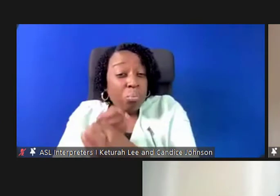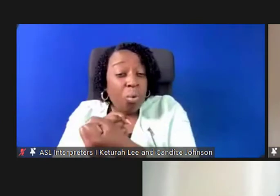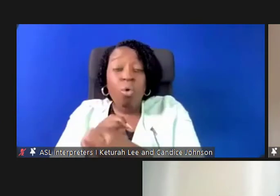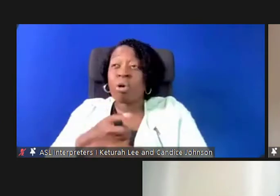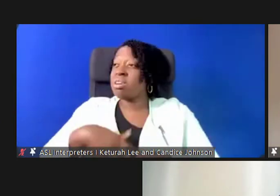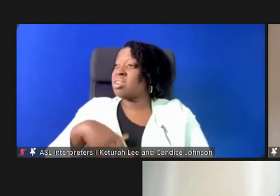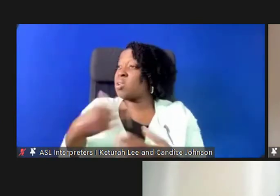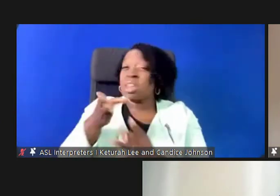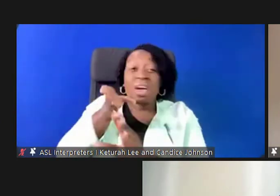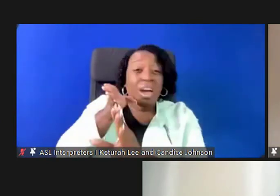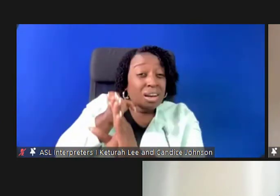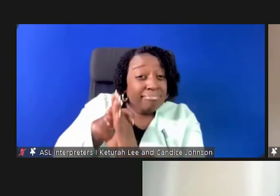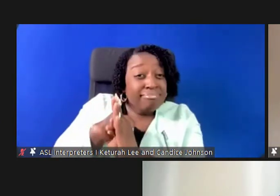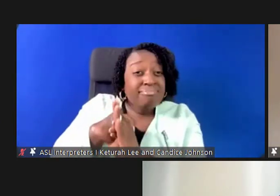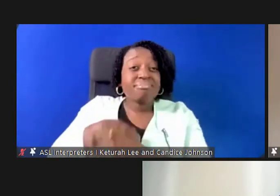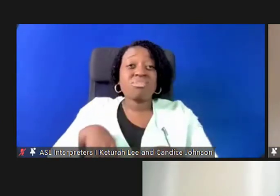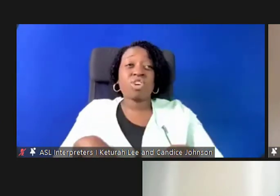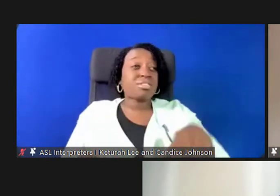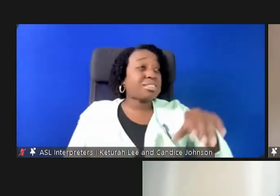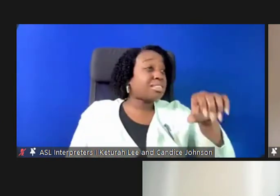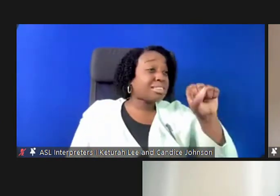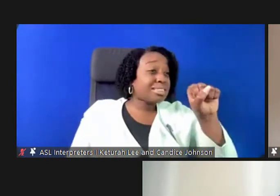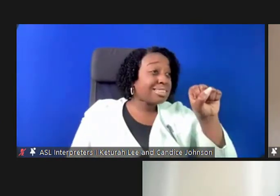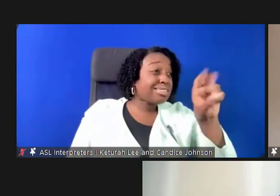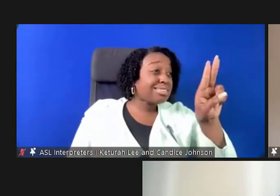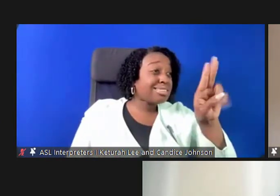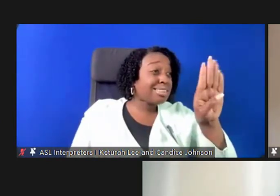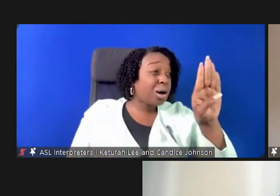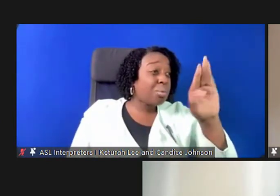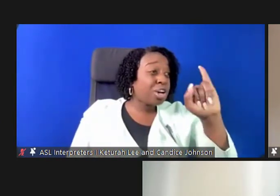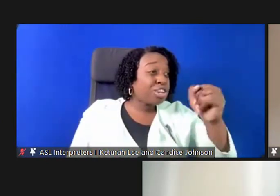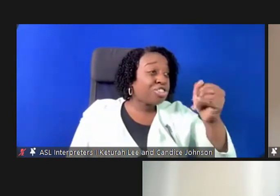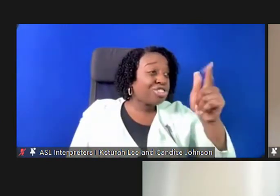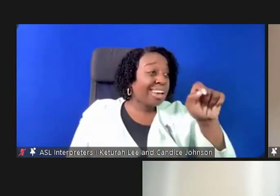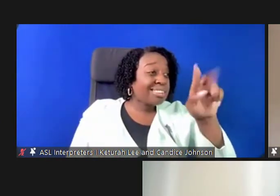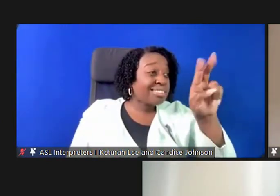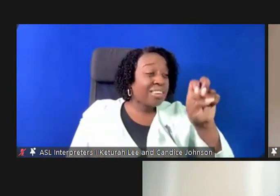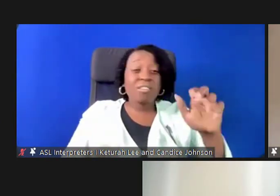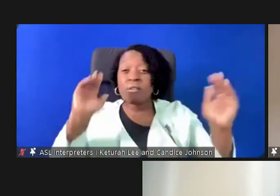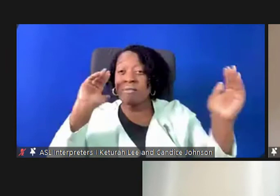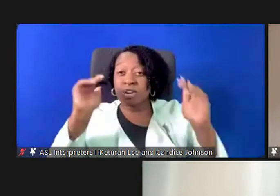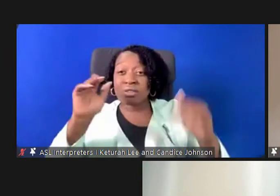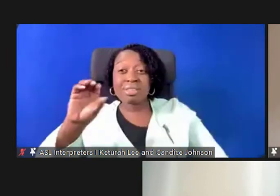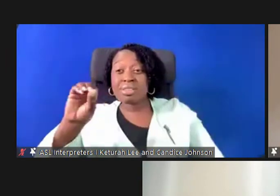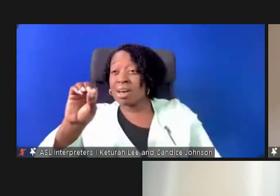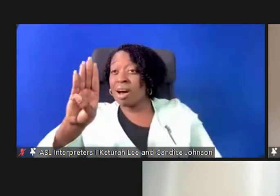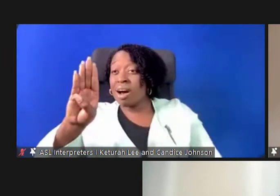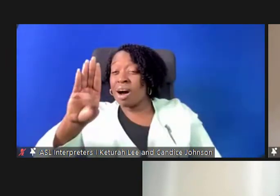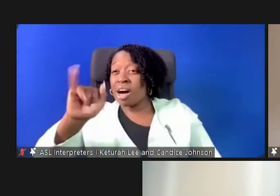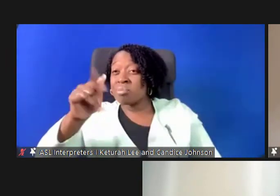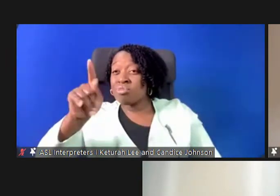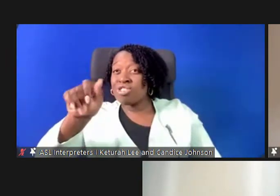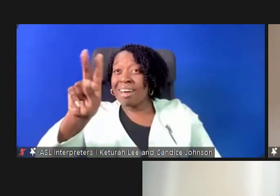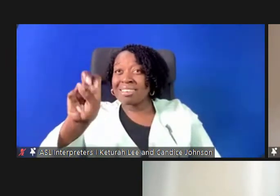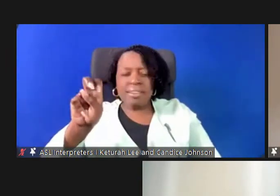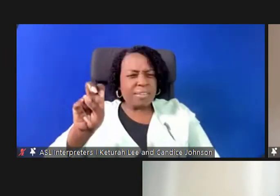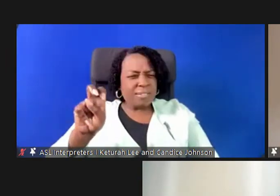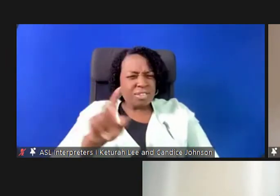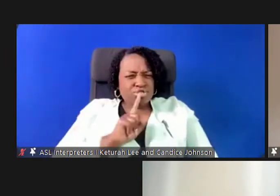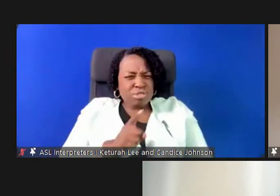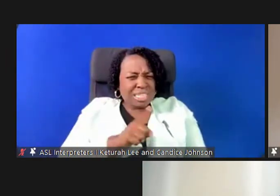objective sense of social support, which we now, in this language, call social isolation and